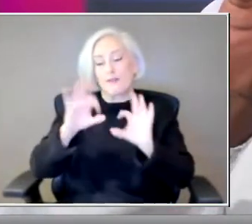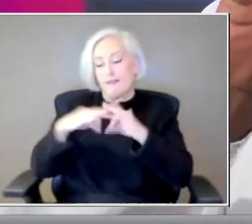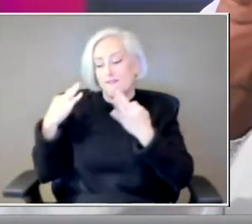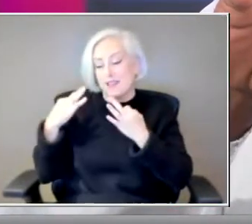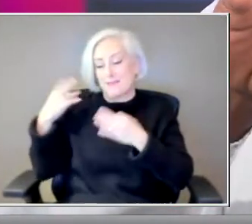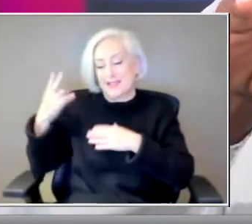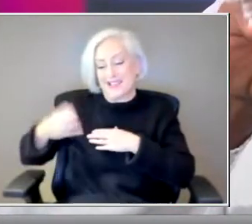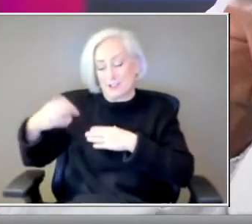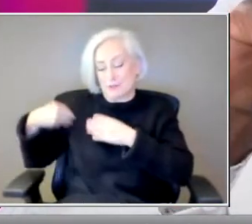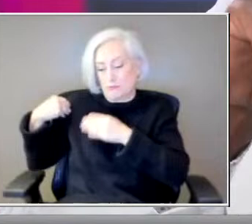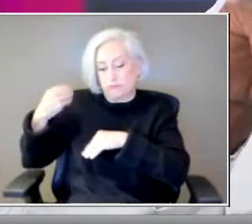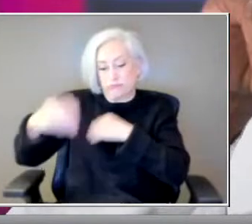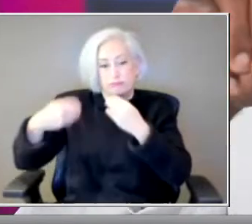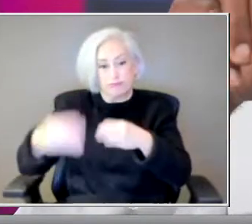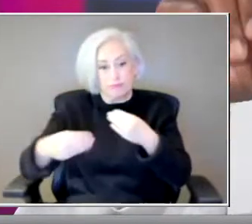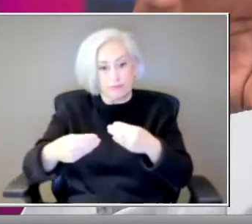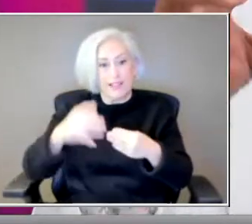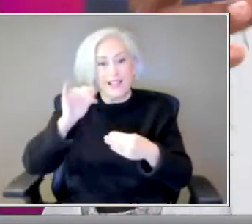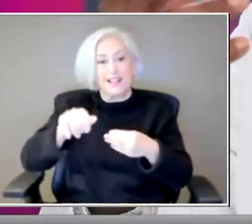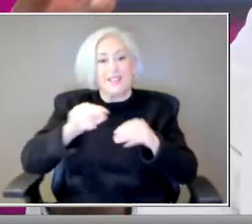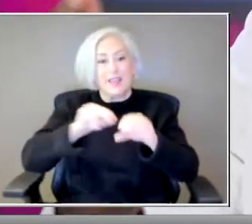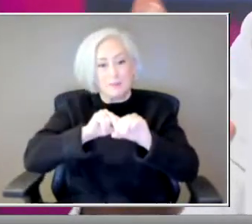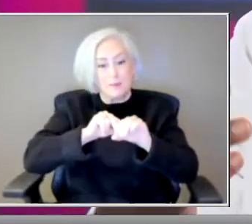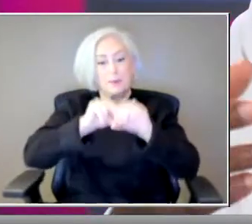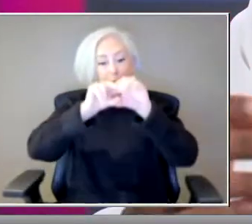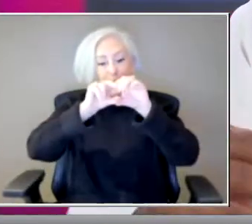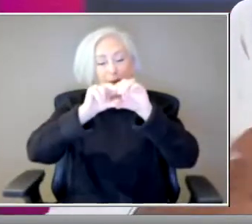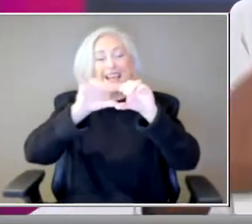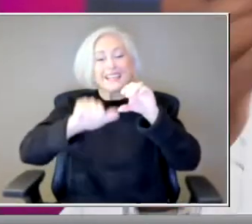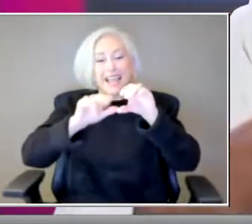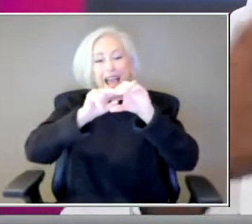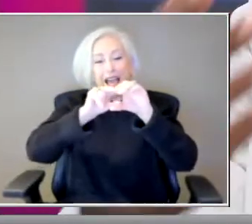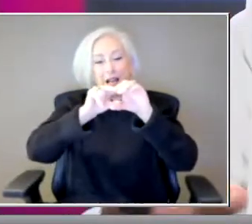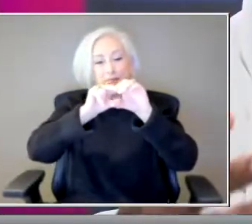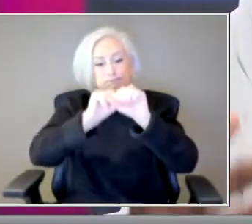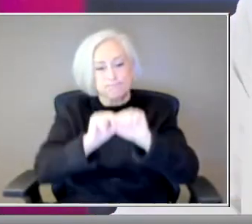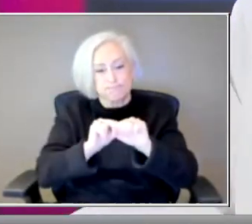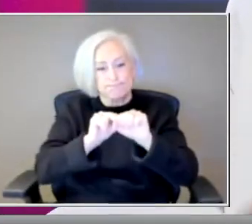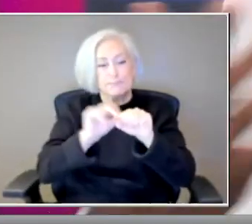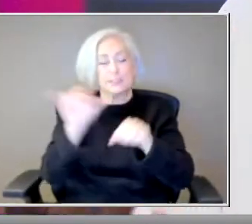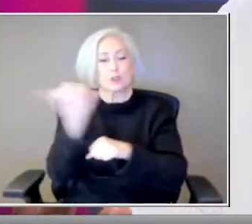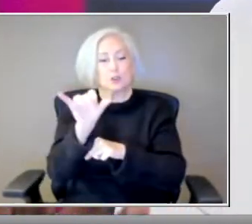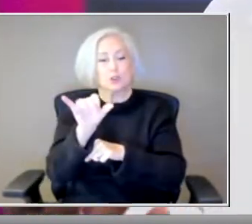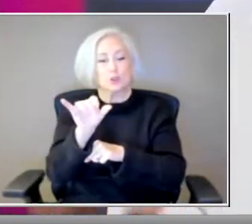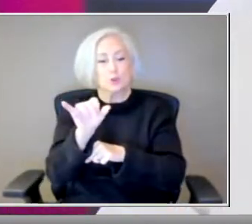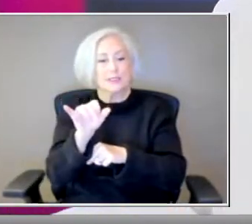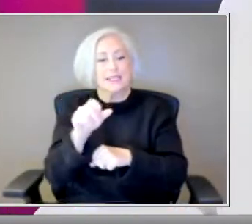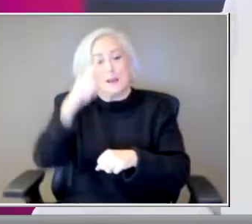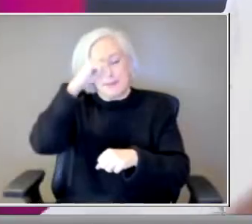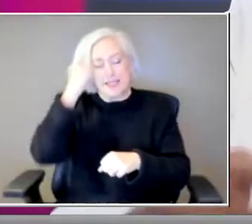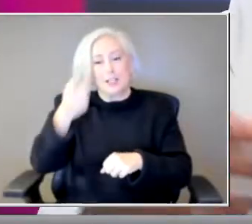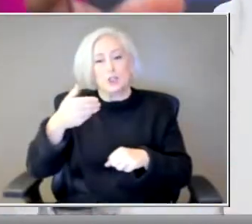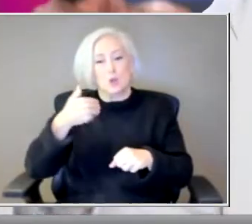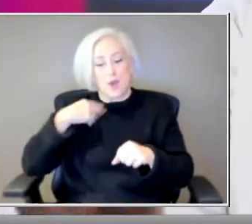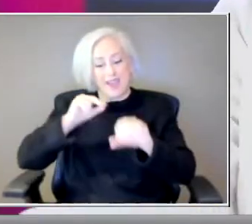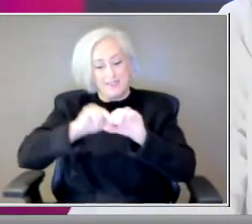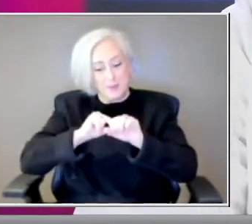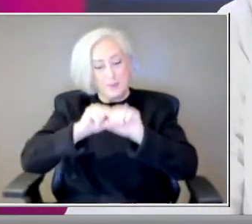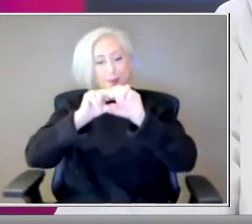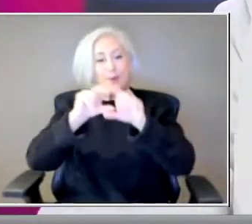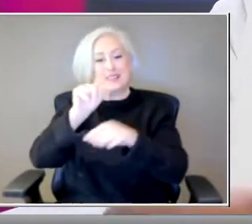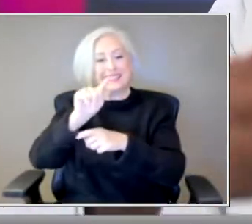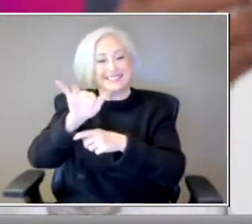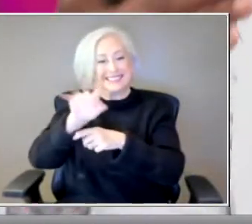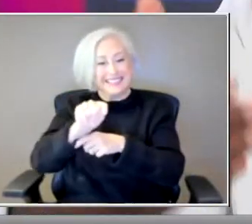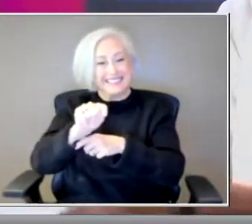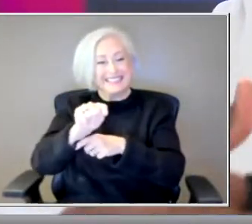the whole stent can also get close too. So we have to be, just because we have a stent doesn't mean that it's fixed. It is fixed for